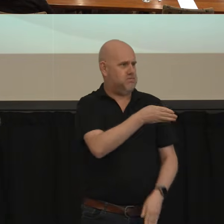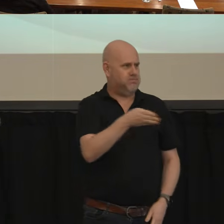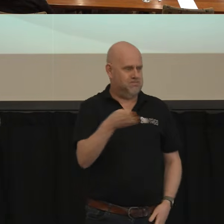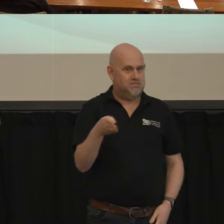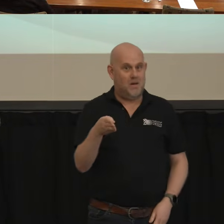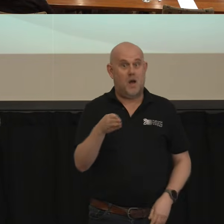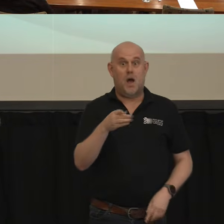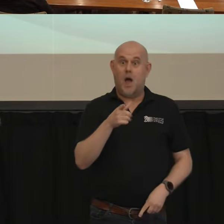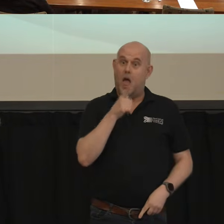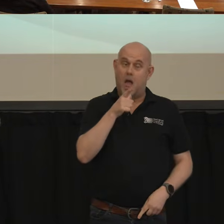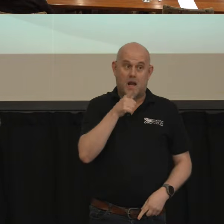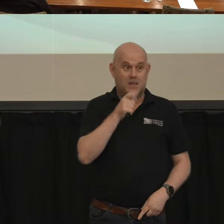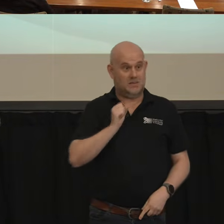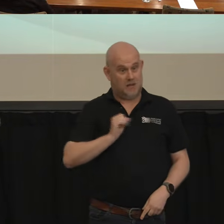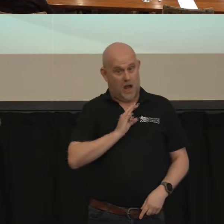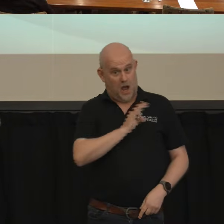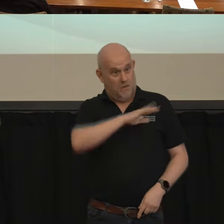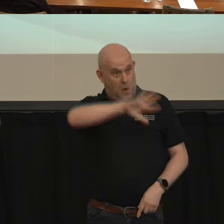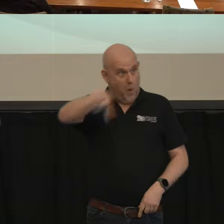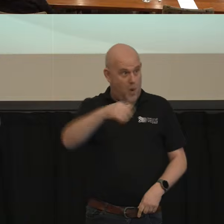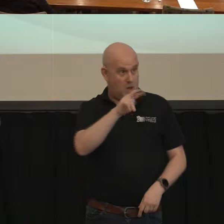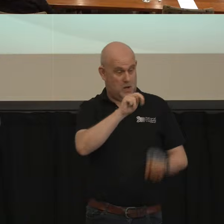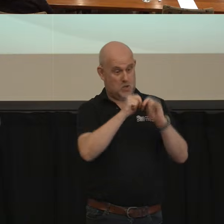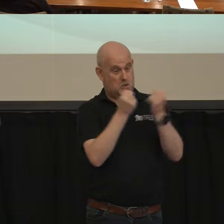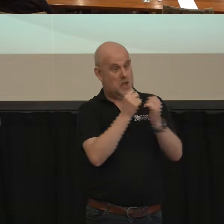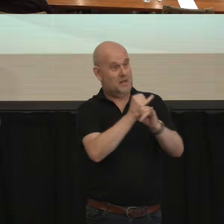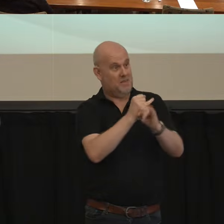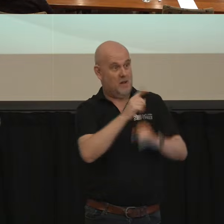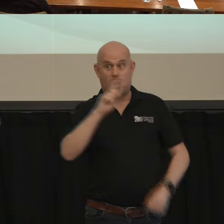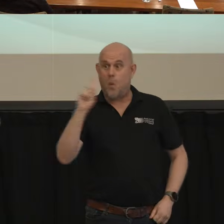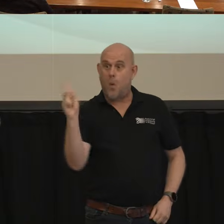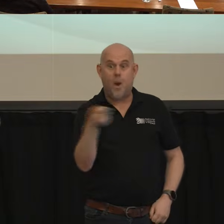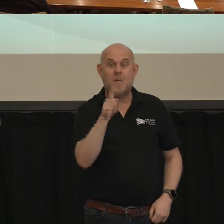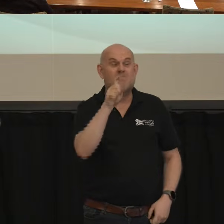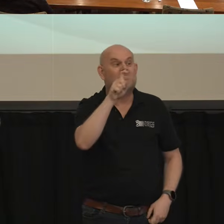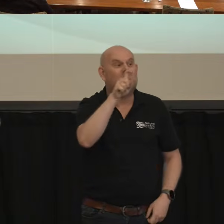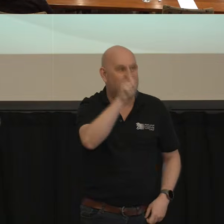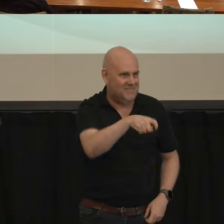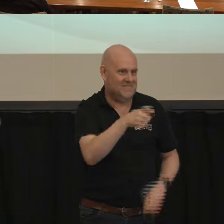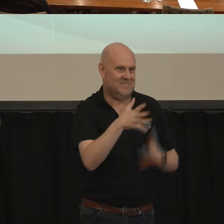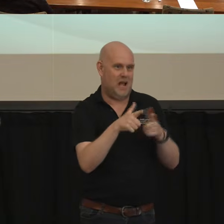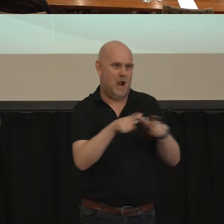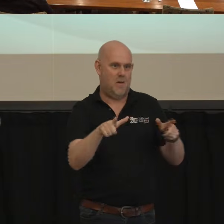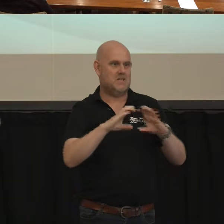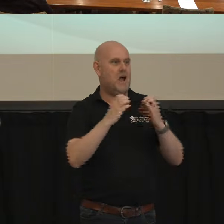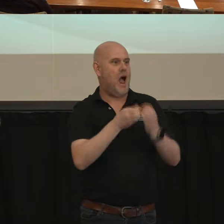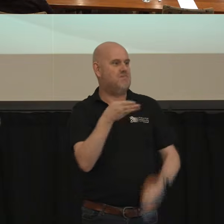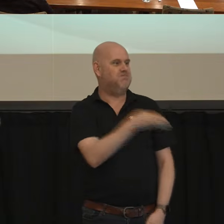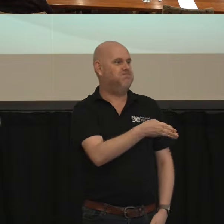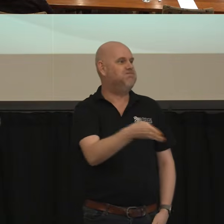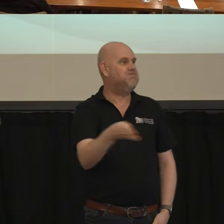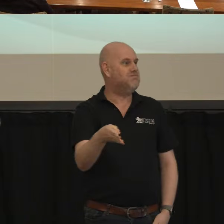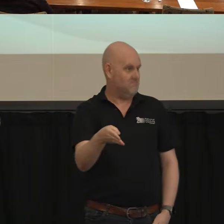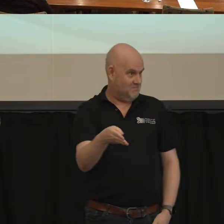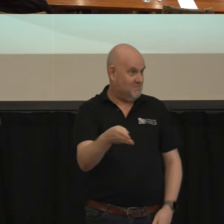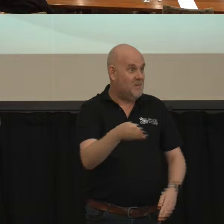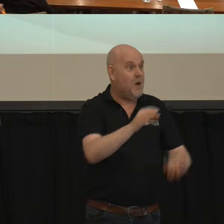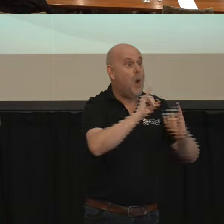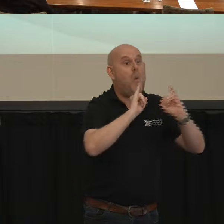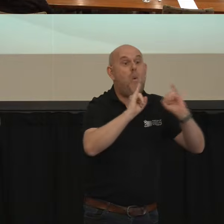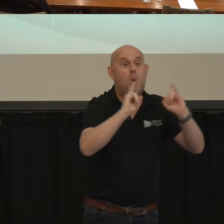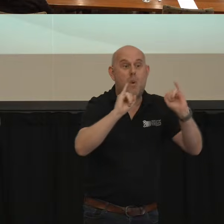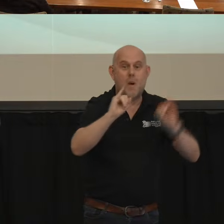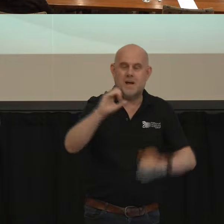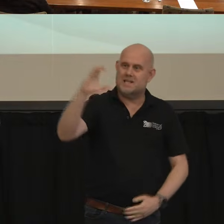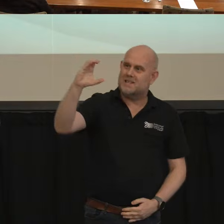We together work with deaf and hearing staff at the NID, and if you as a hearing person would like to work at the NID,